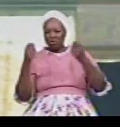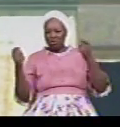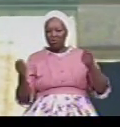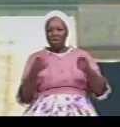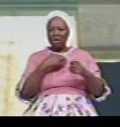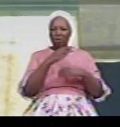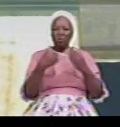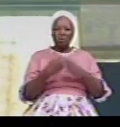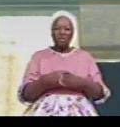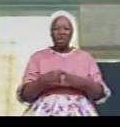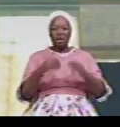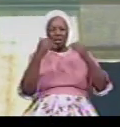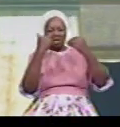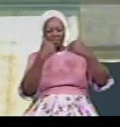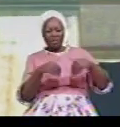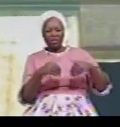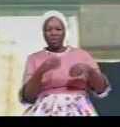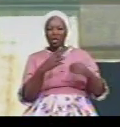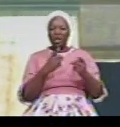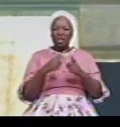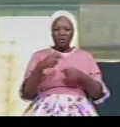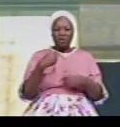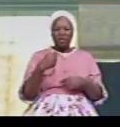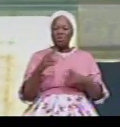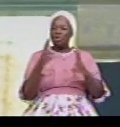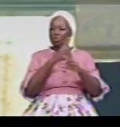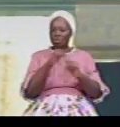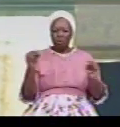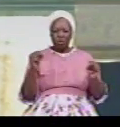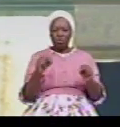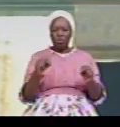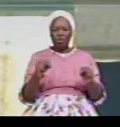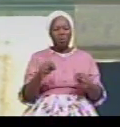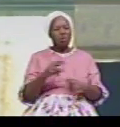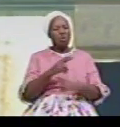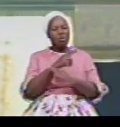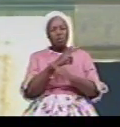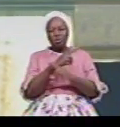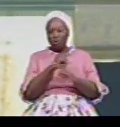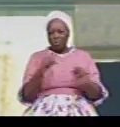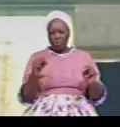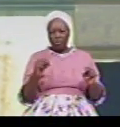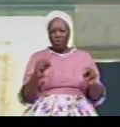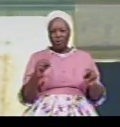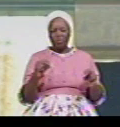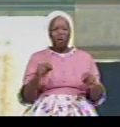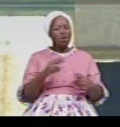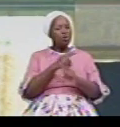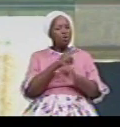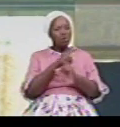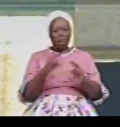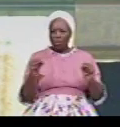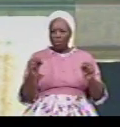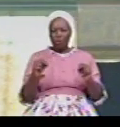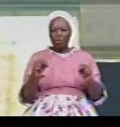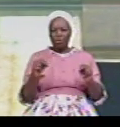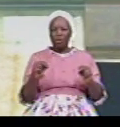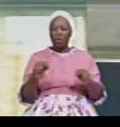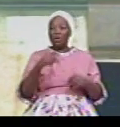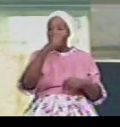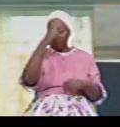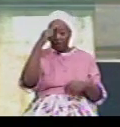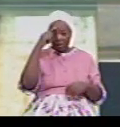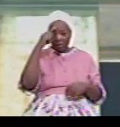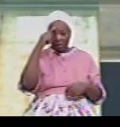invitations. And you'll be saying, no, no, no, because God